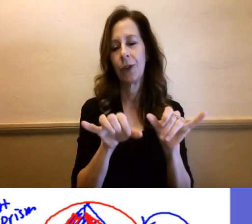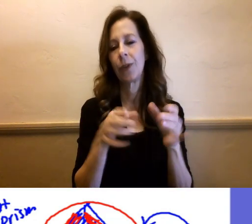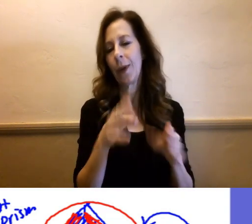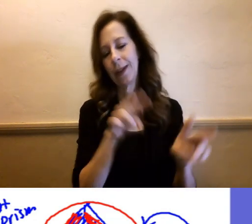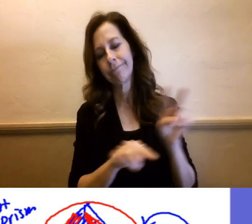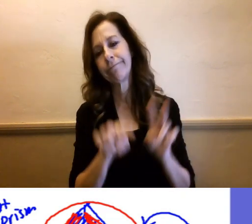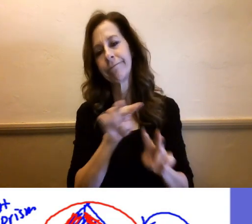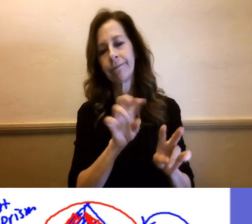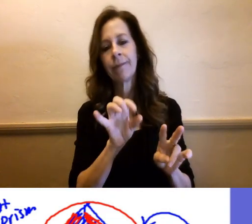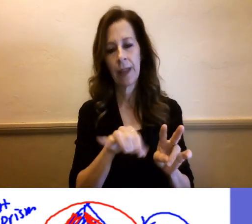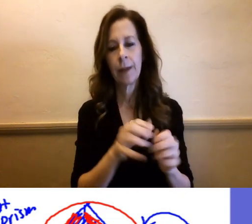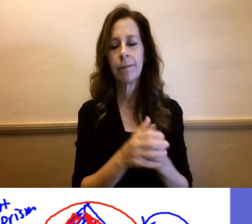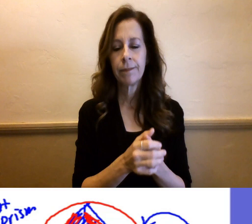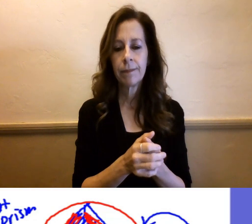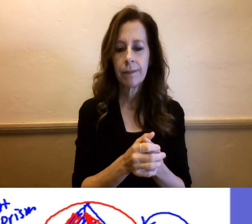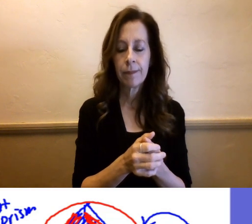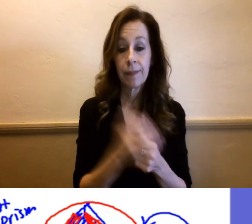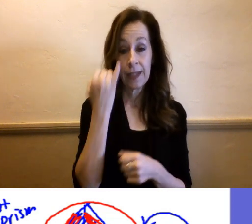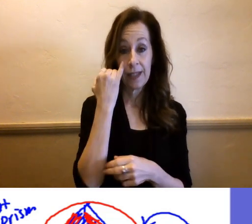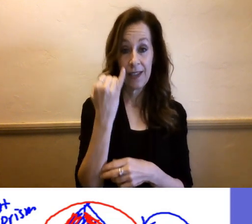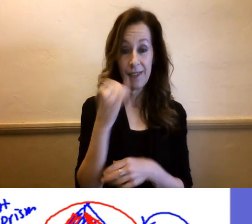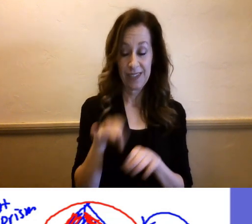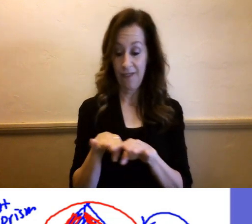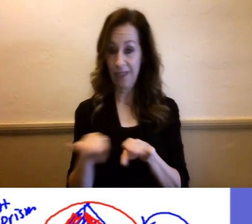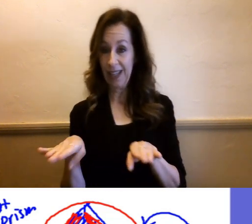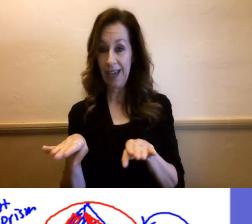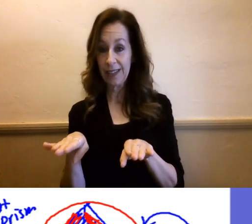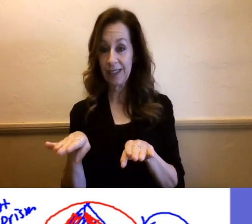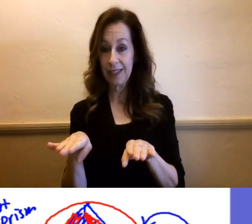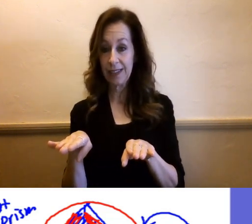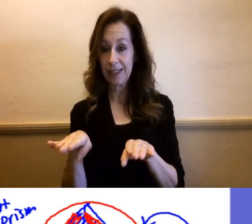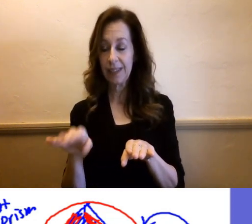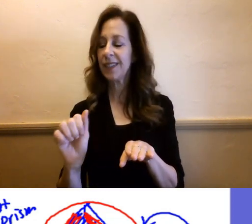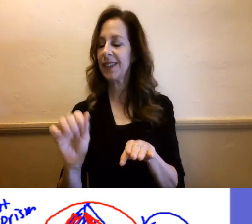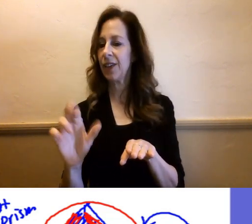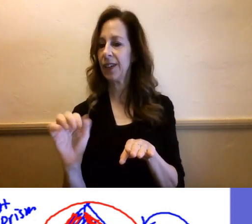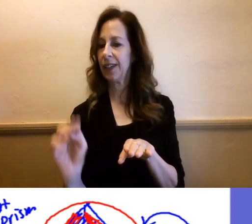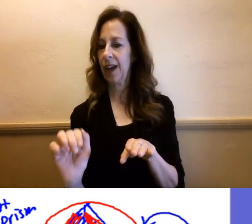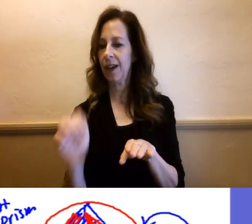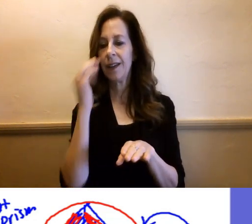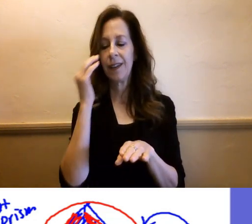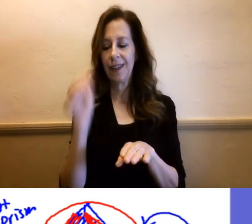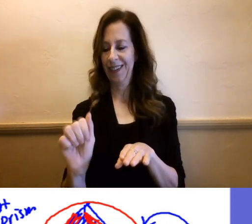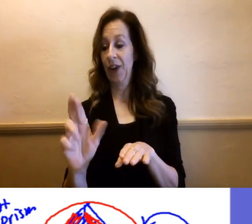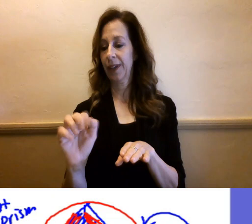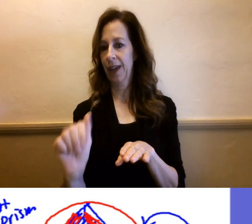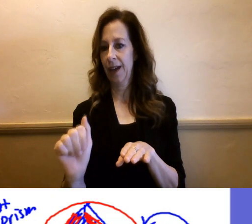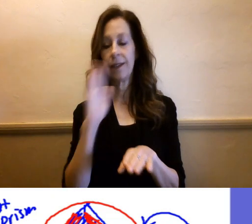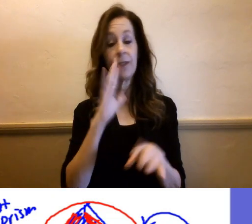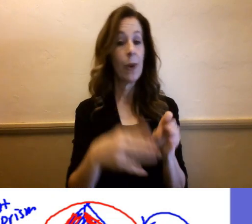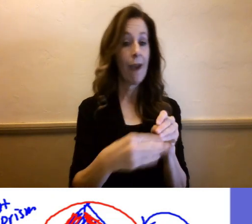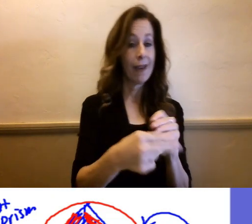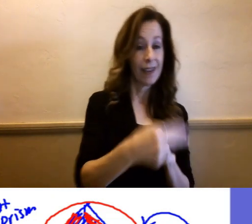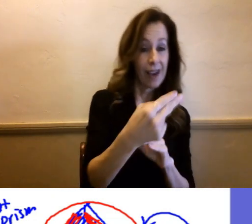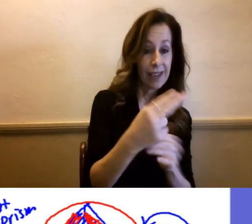standard way of looking at it. Alright, so if you have a flat shape, that is area. Once you give it a height, you are giving